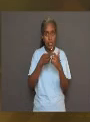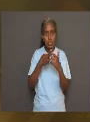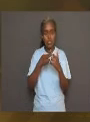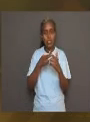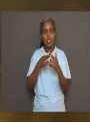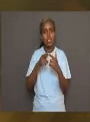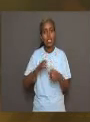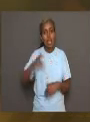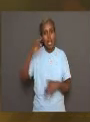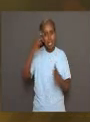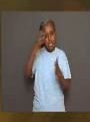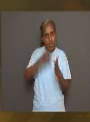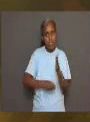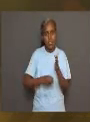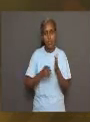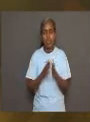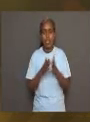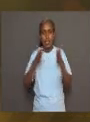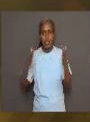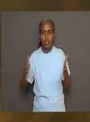highly affected by extreme